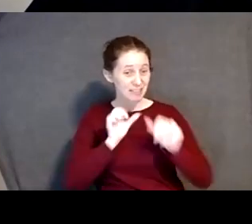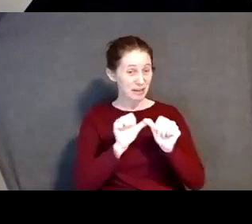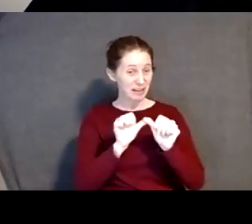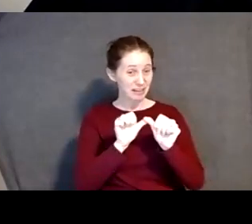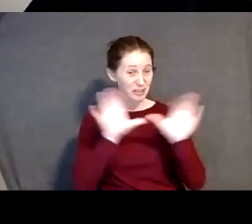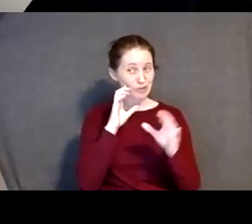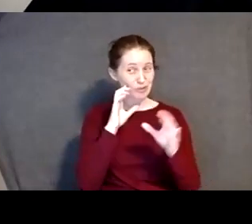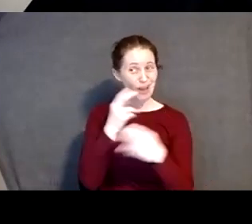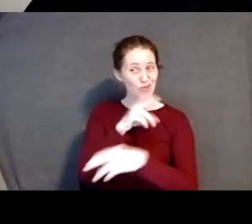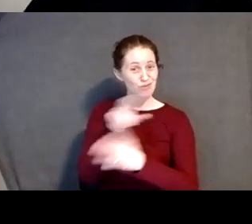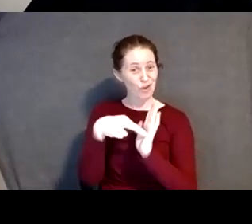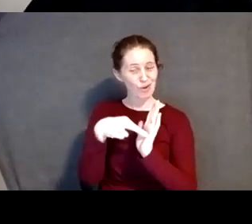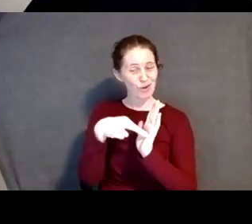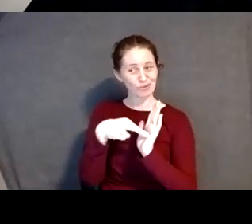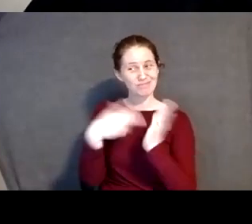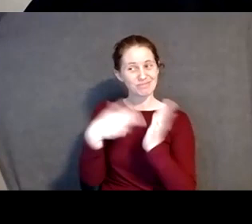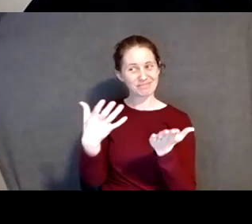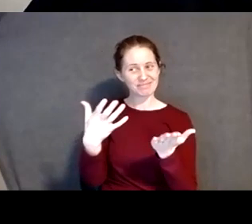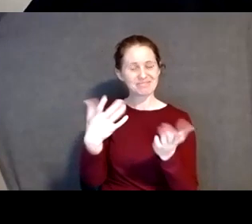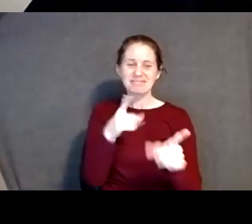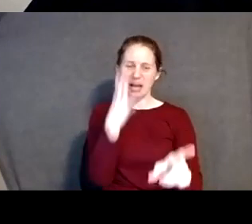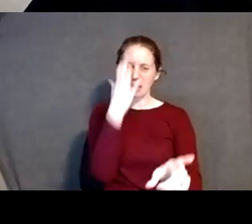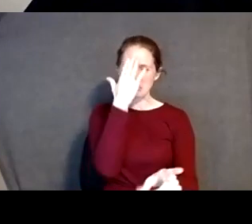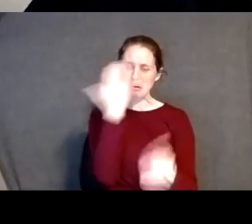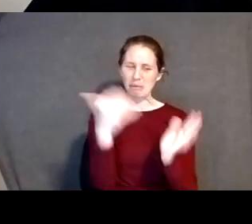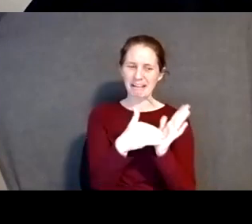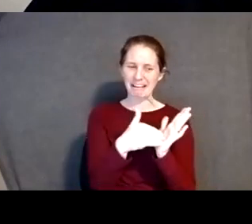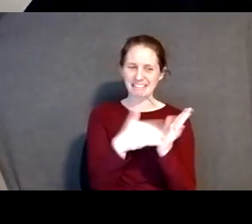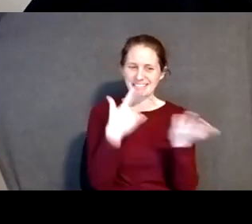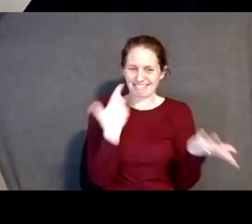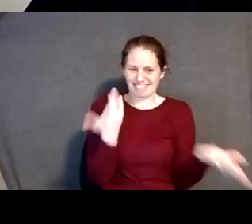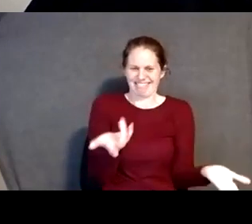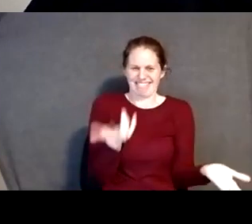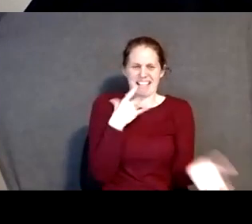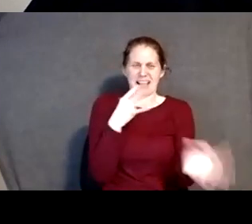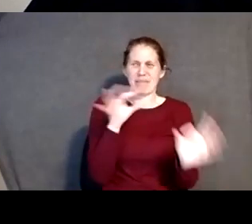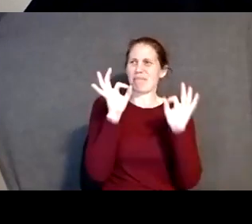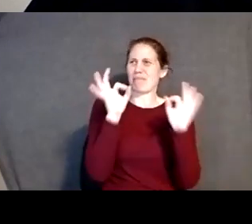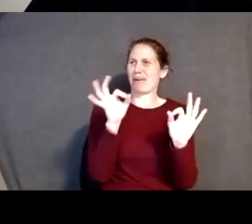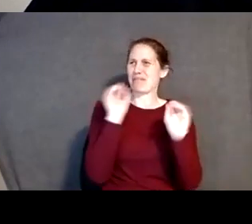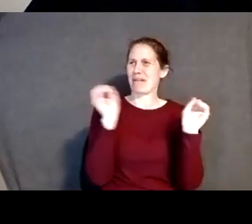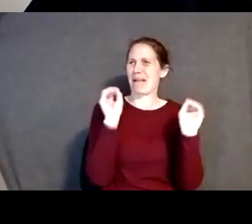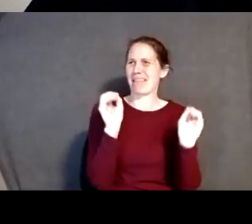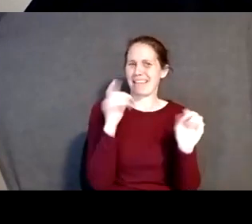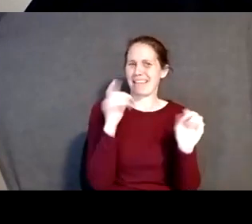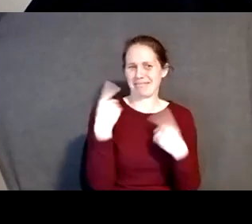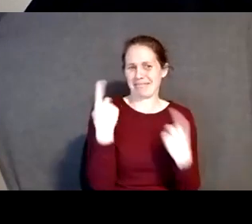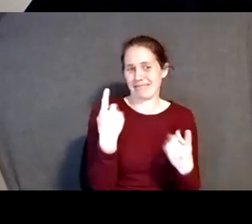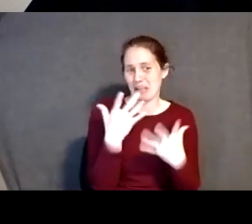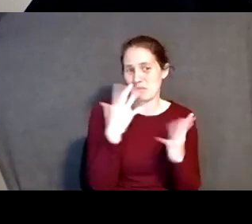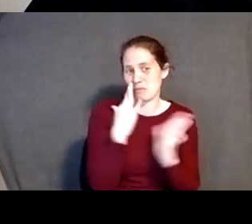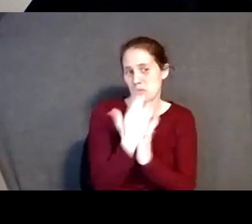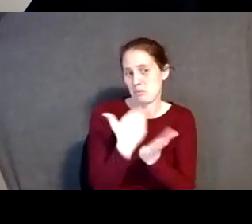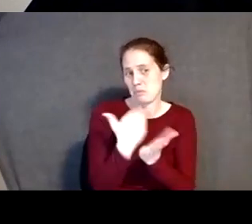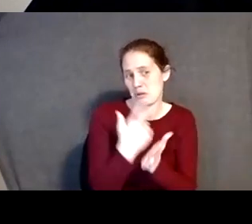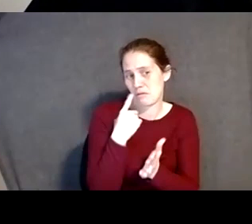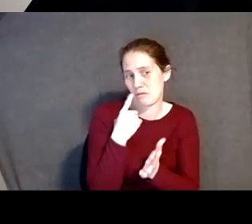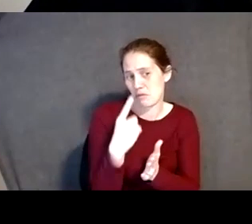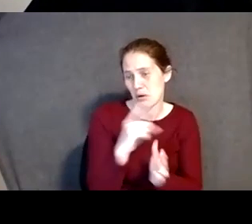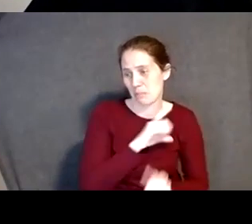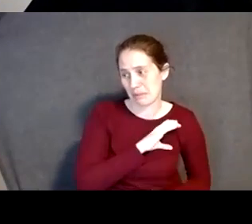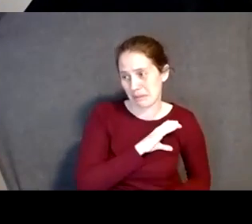to them? I know you heard it now you know it again. That's an absolute steal given things that we, you know, budget for, like police,